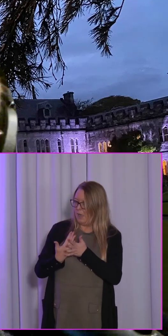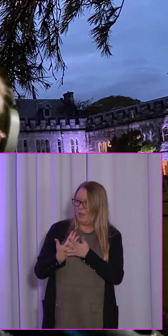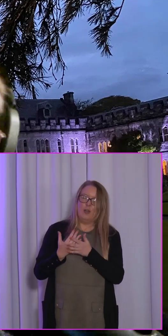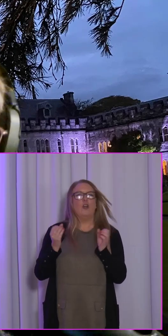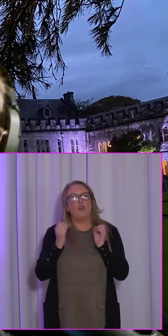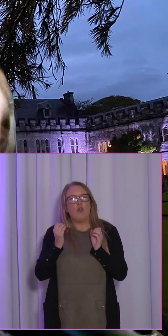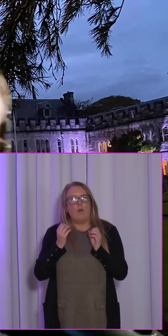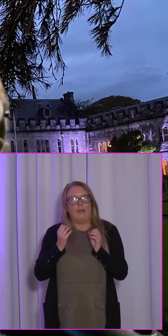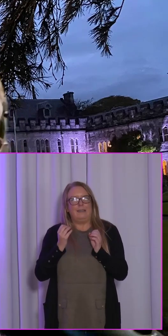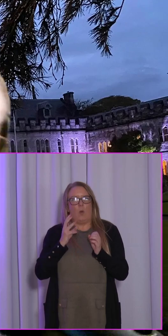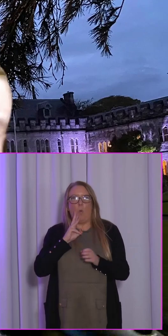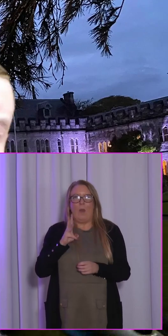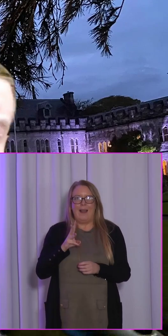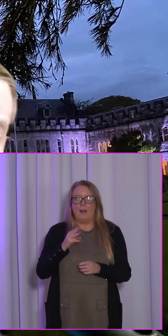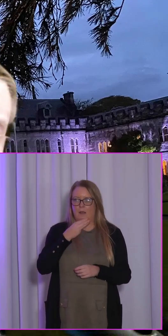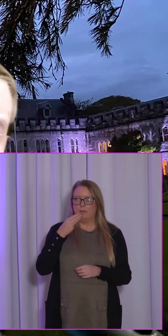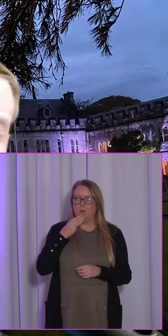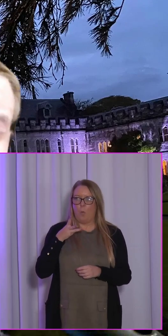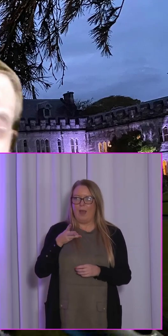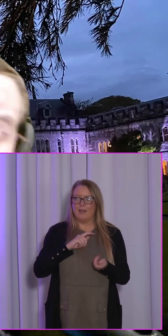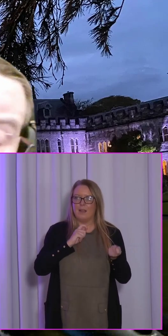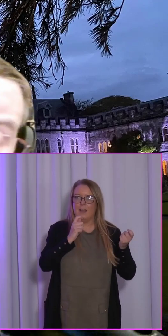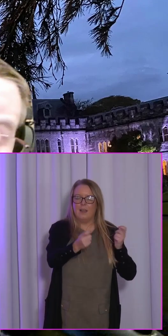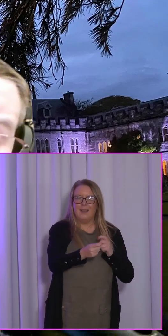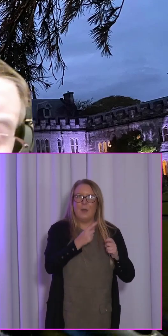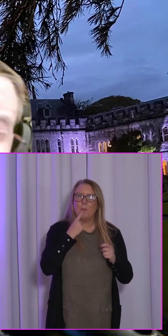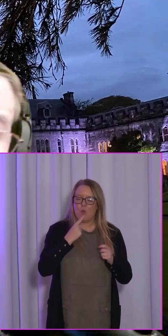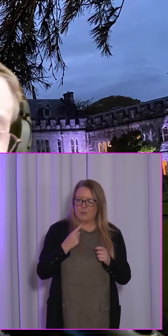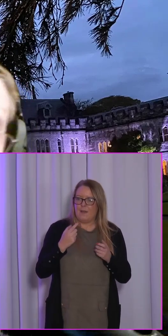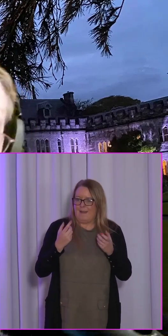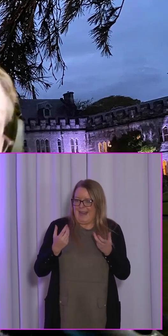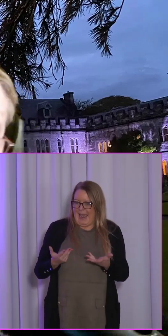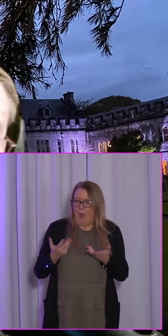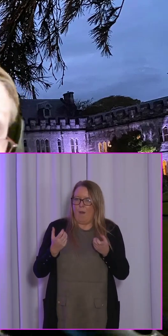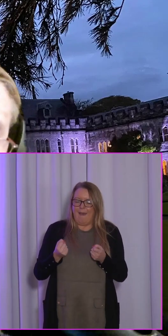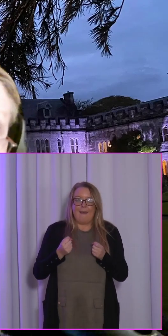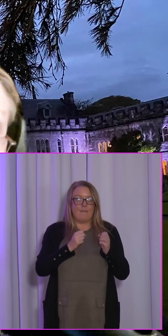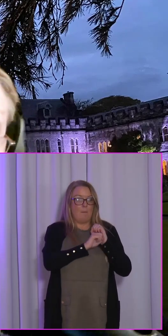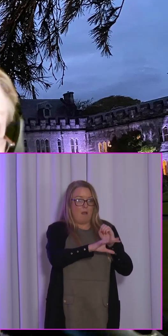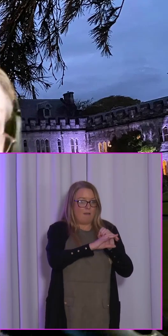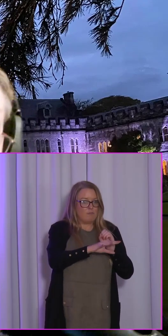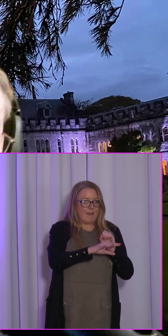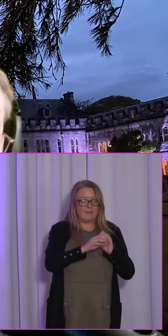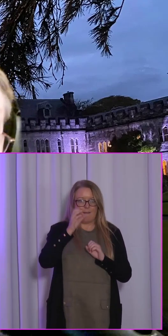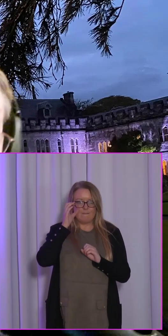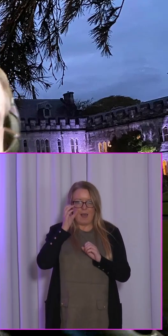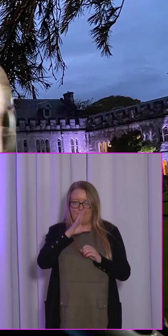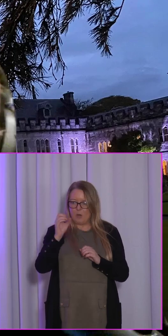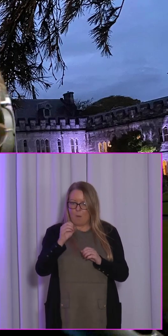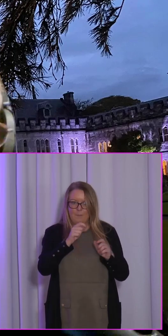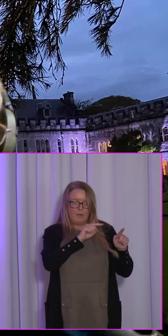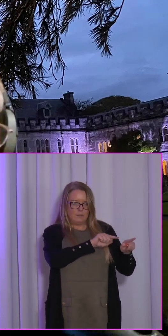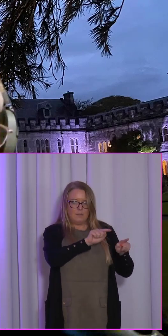to make the change. Now we've political will on our side, and we also have the will from broadcasters and from film companies. So